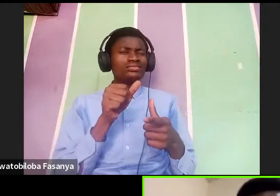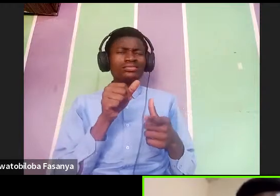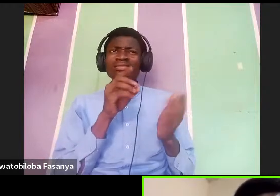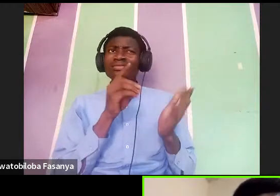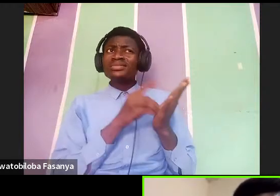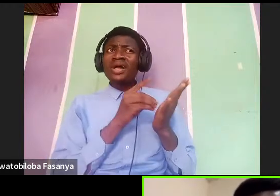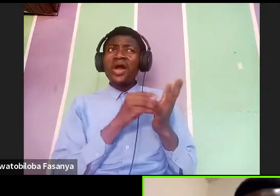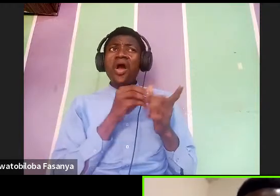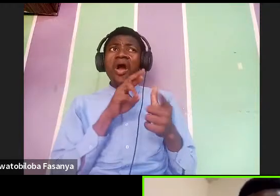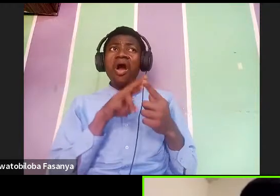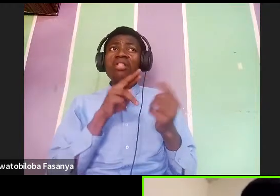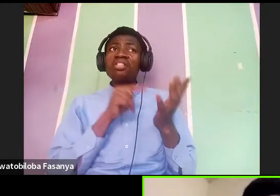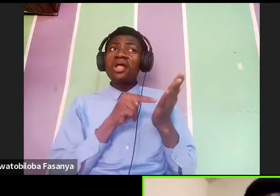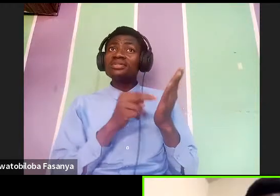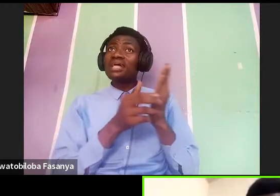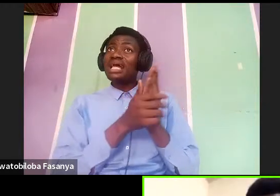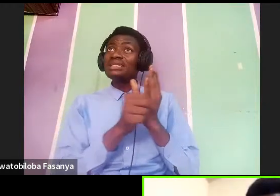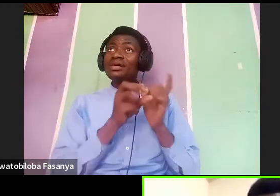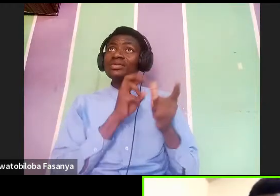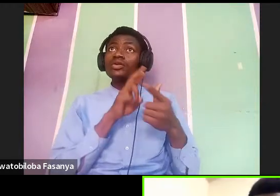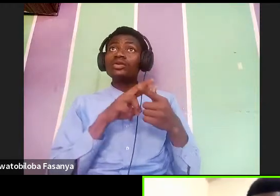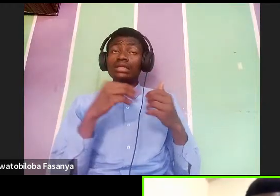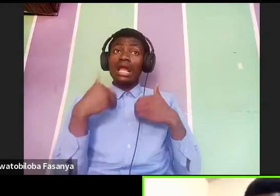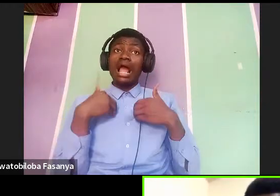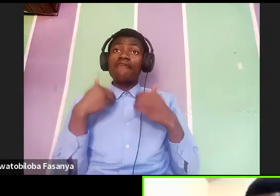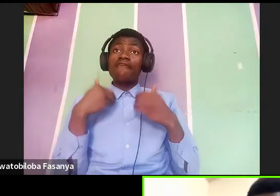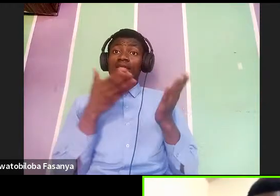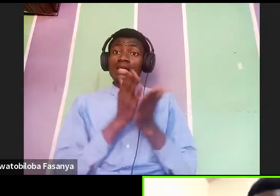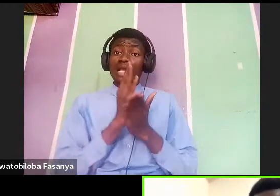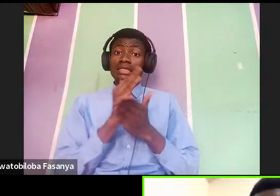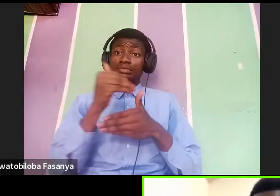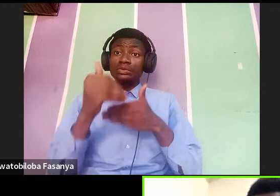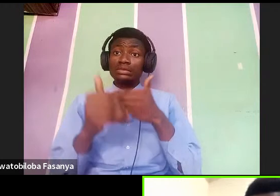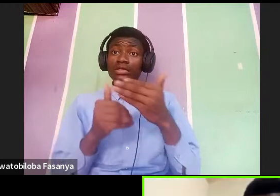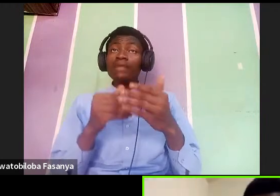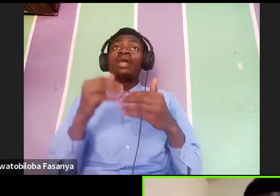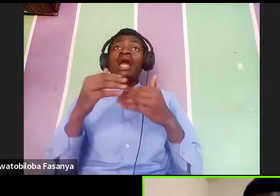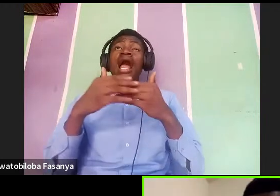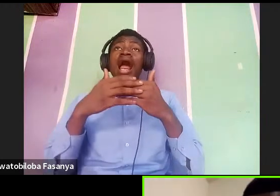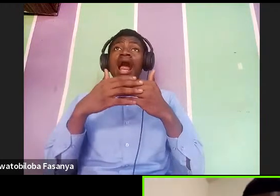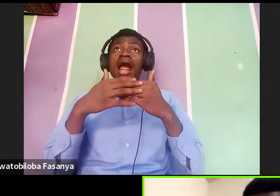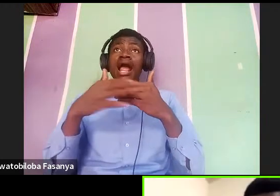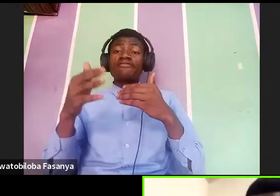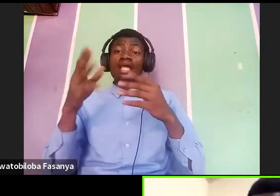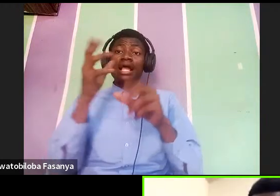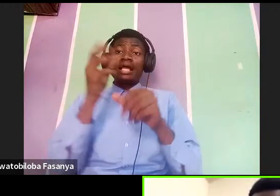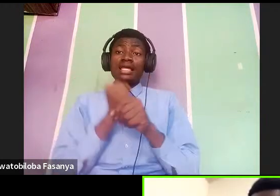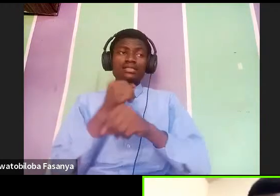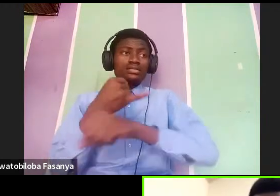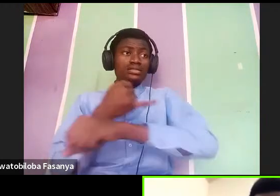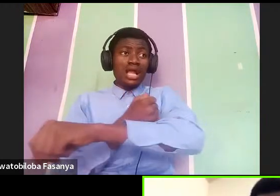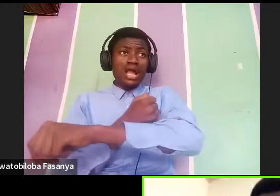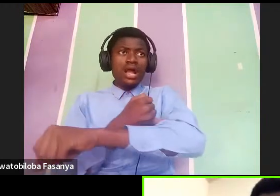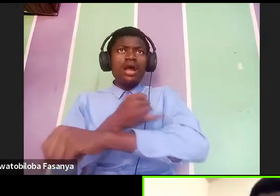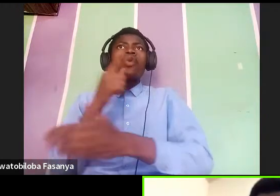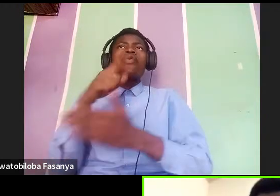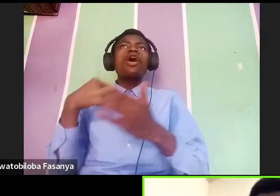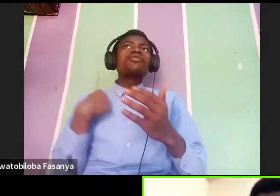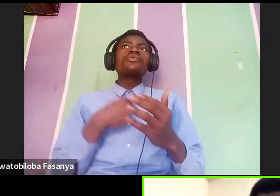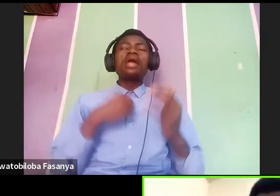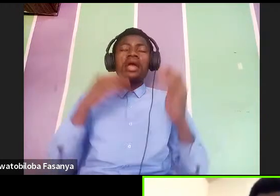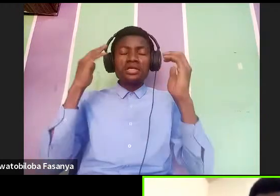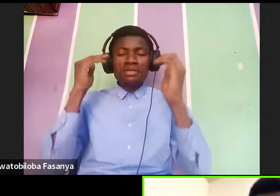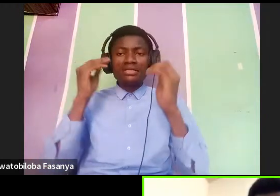these injections, what should we look out for? Is it a local reaction? Has there been a nerve injury? Has there been an